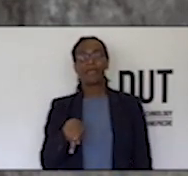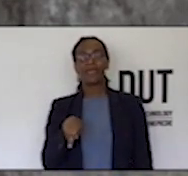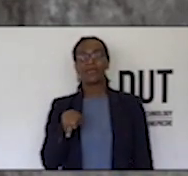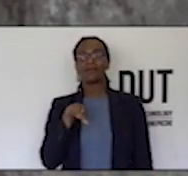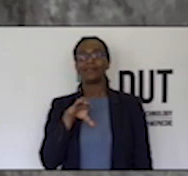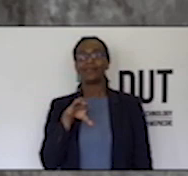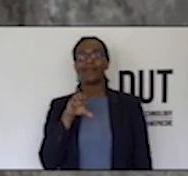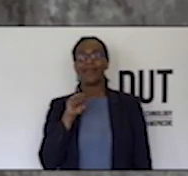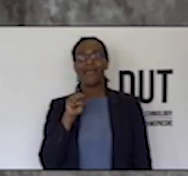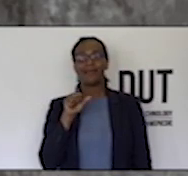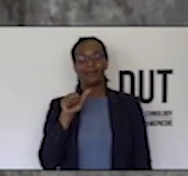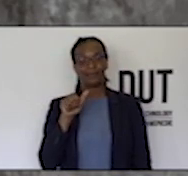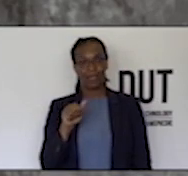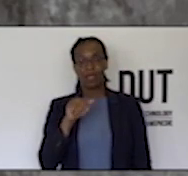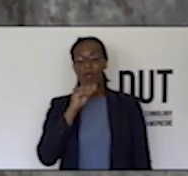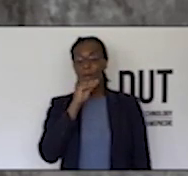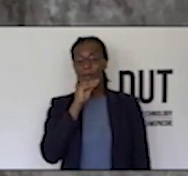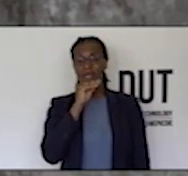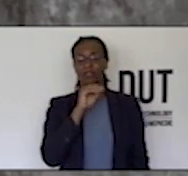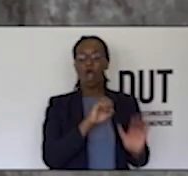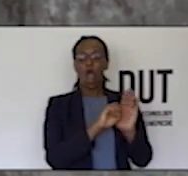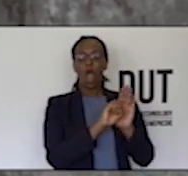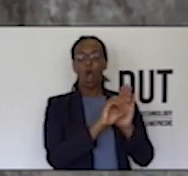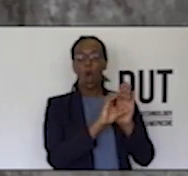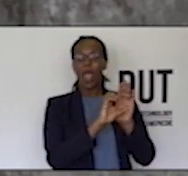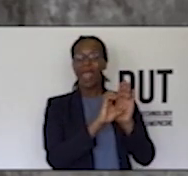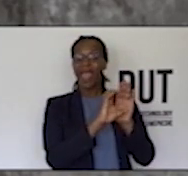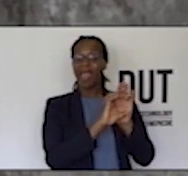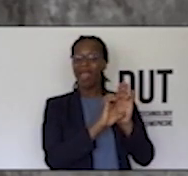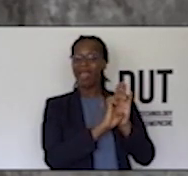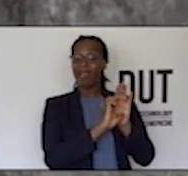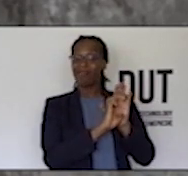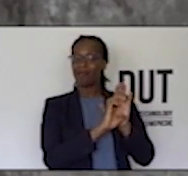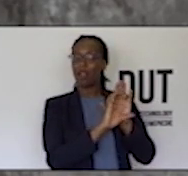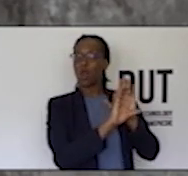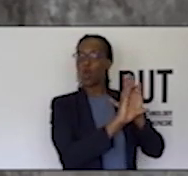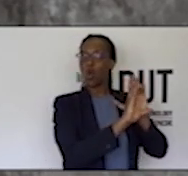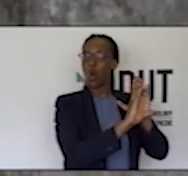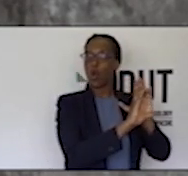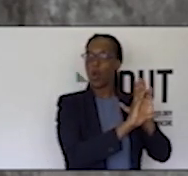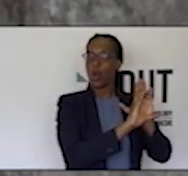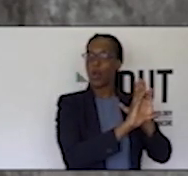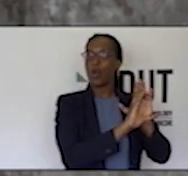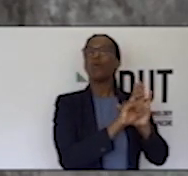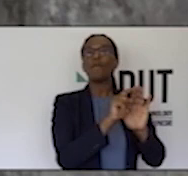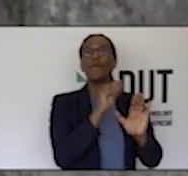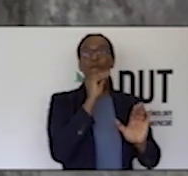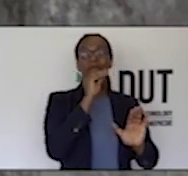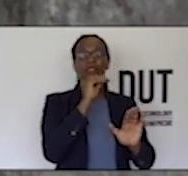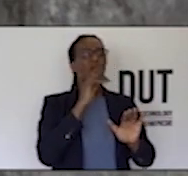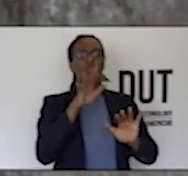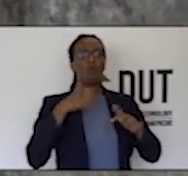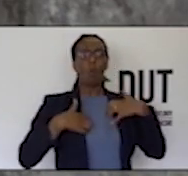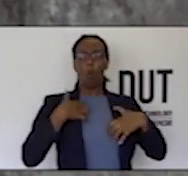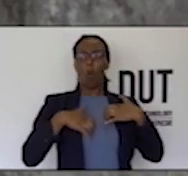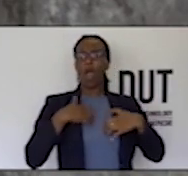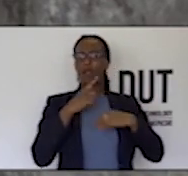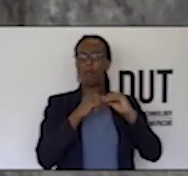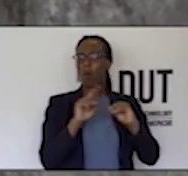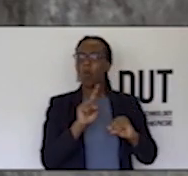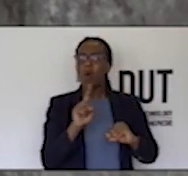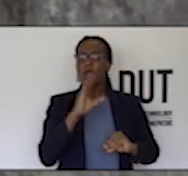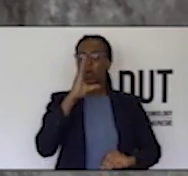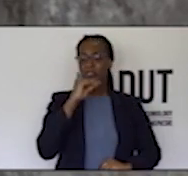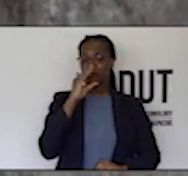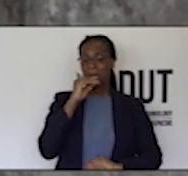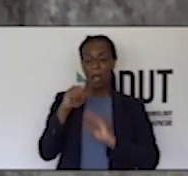we maintain ethical and confidentiality. So, you don't have to worry about what you